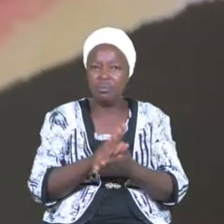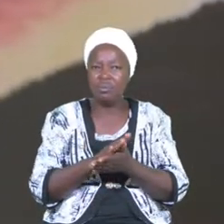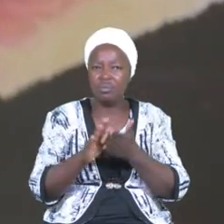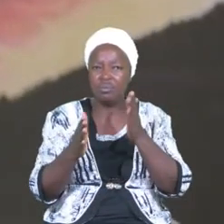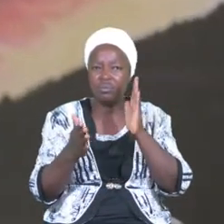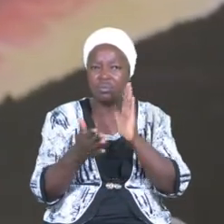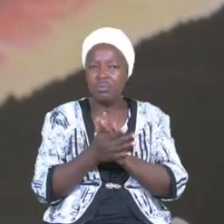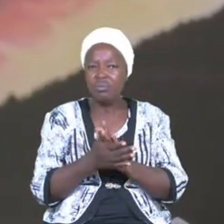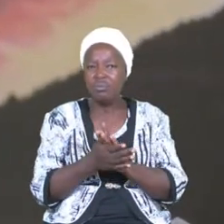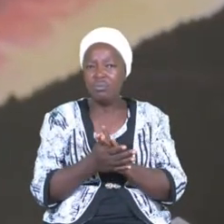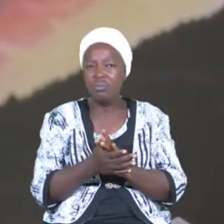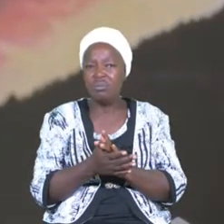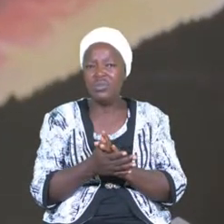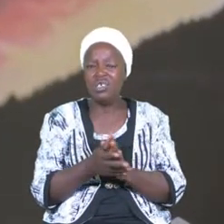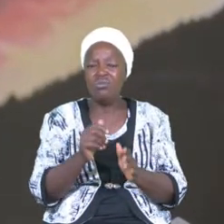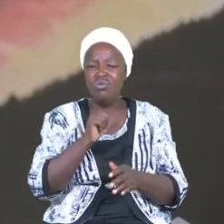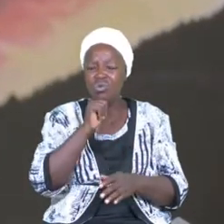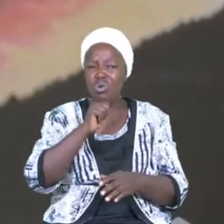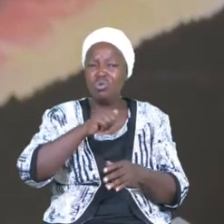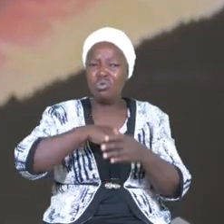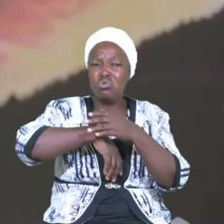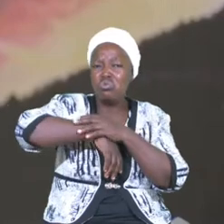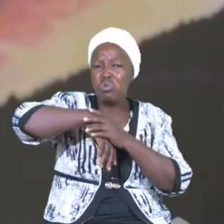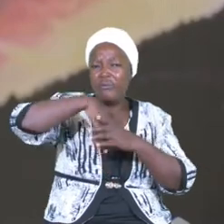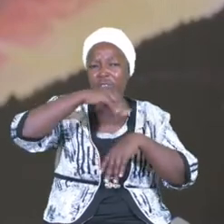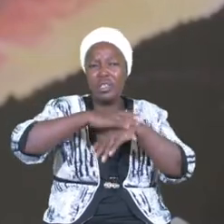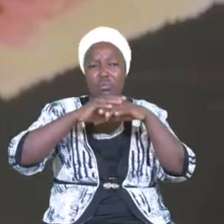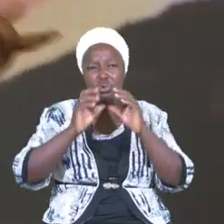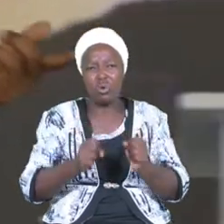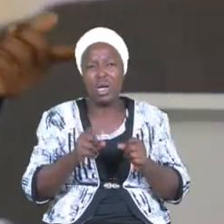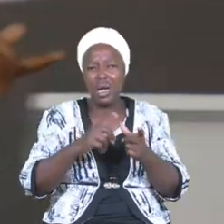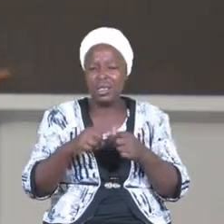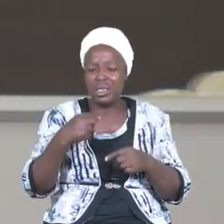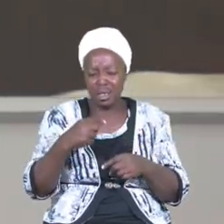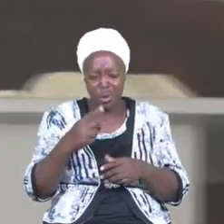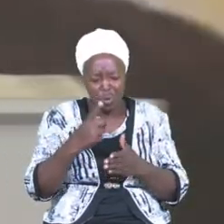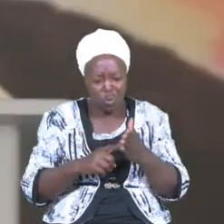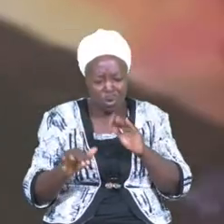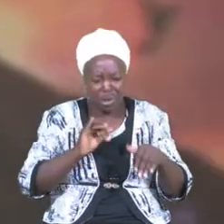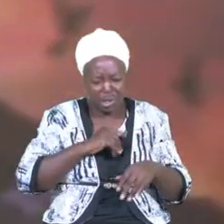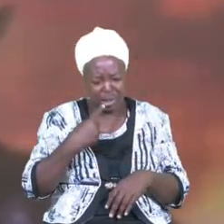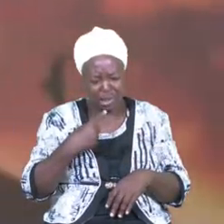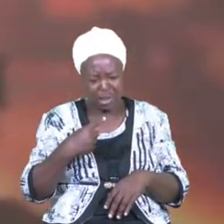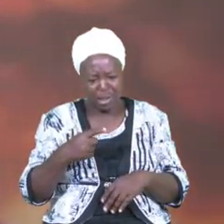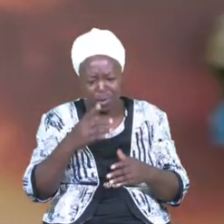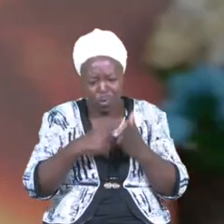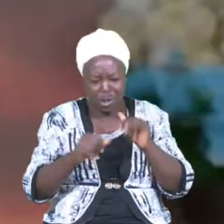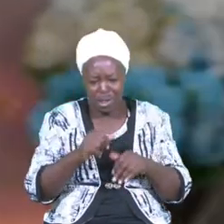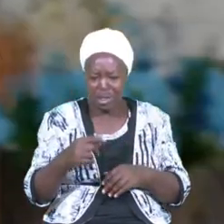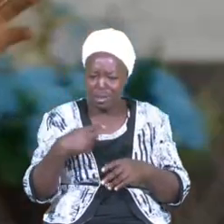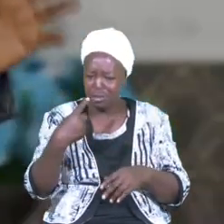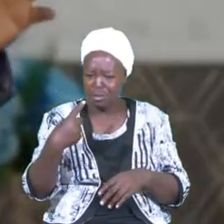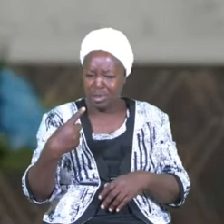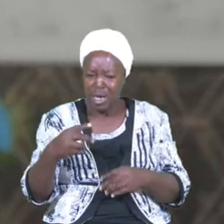unsettled. What did I say? What did I preach? And this woman came and said, thank you, Pastor. That's